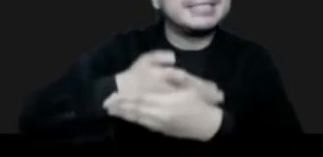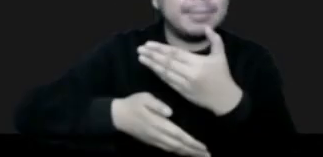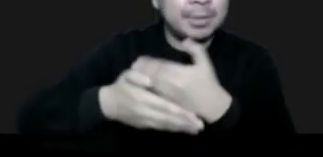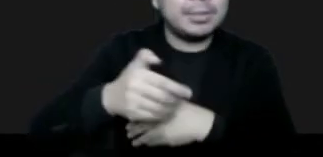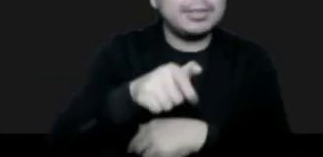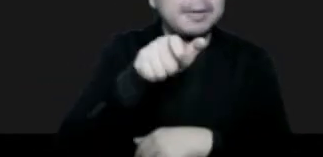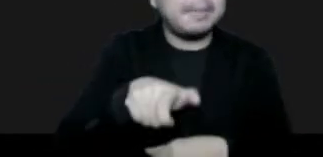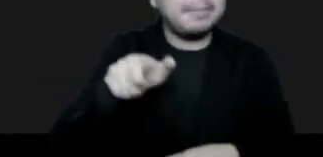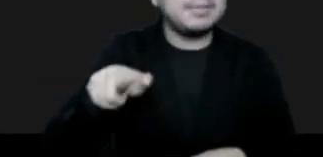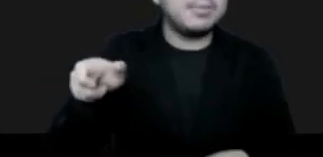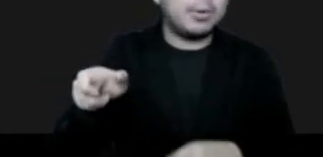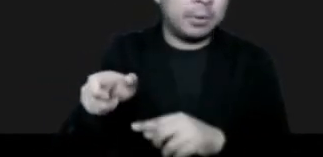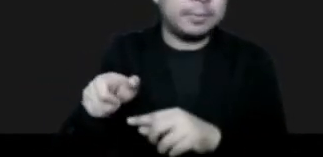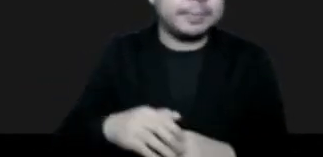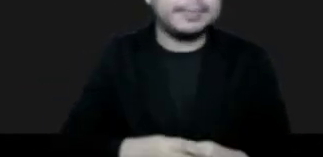have